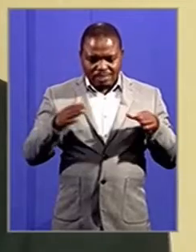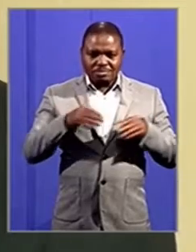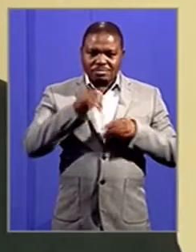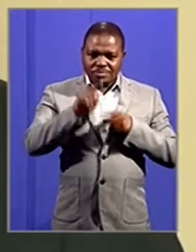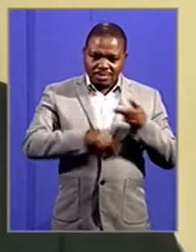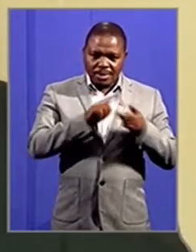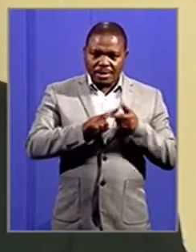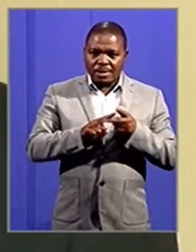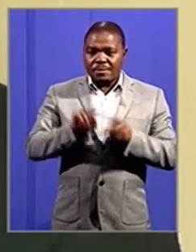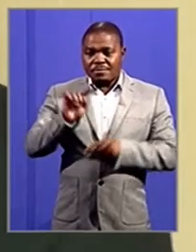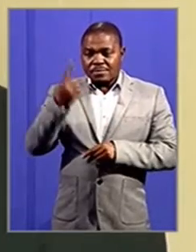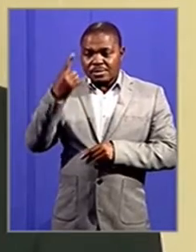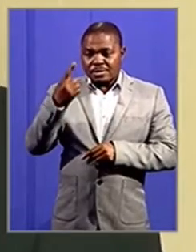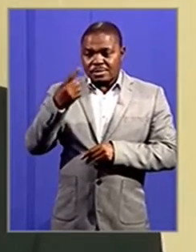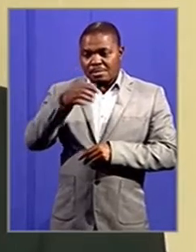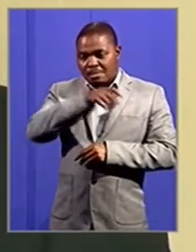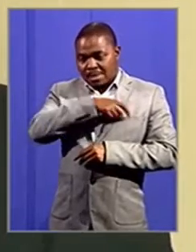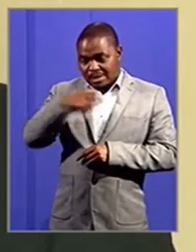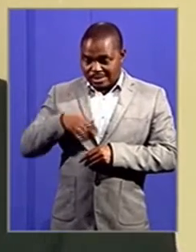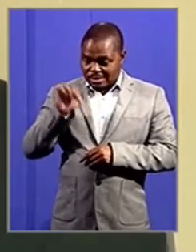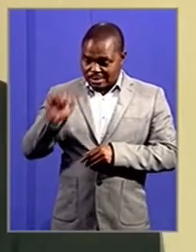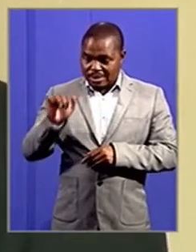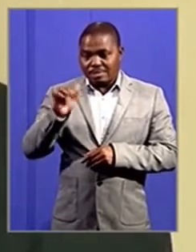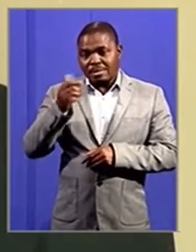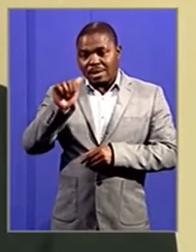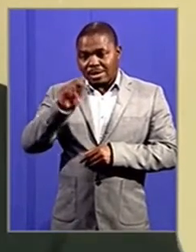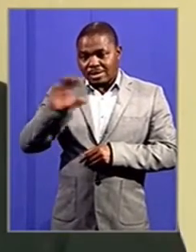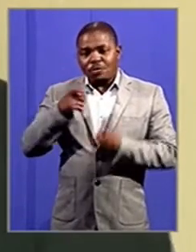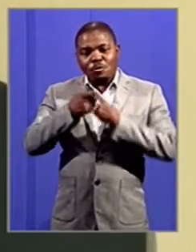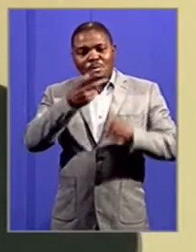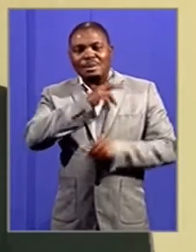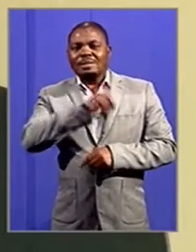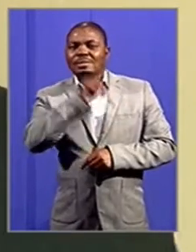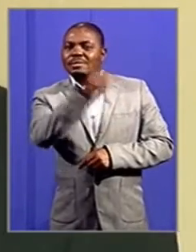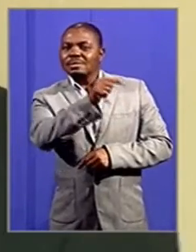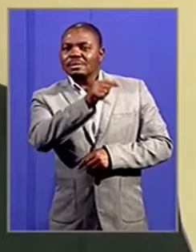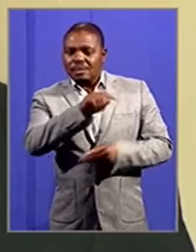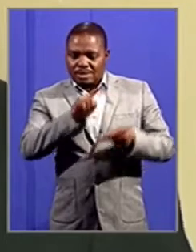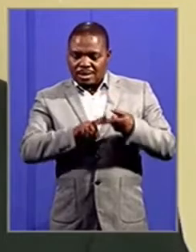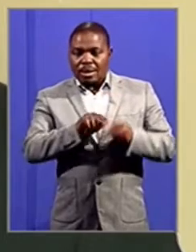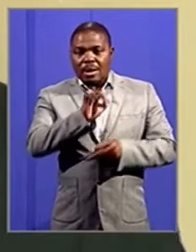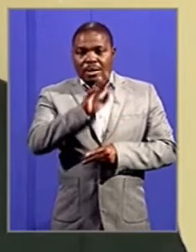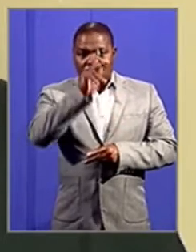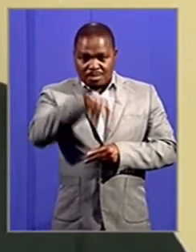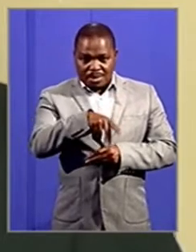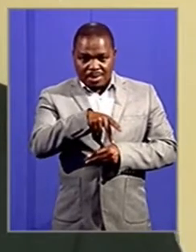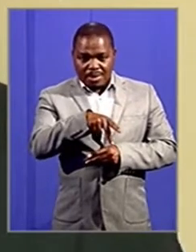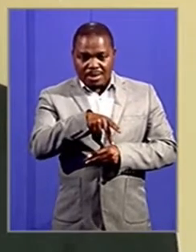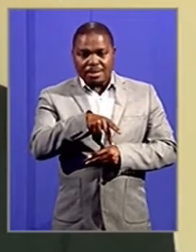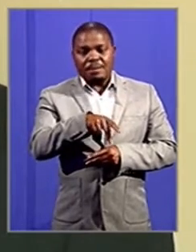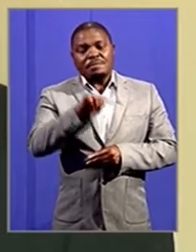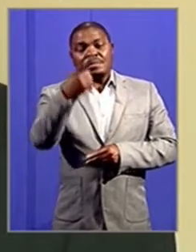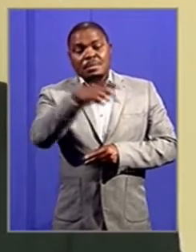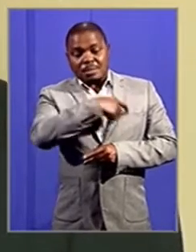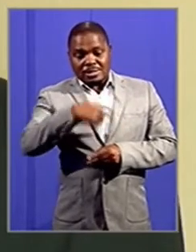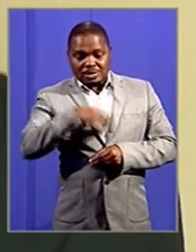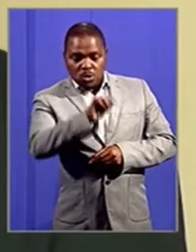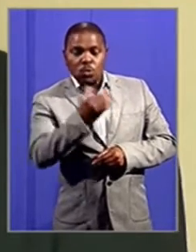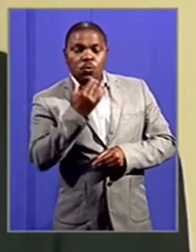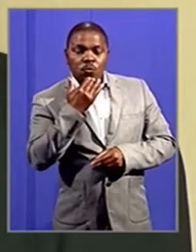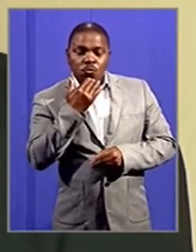first president came from KwaZulu-Natal of the ANC, and the first president of the IFP also came from KwaZulu-Natal. So